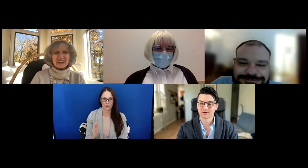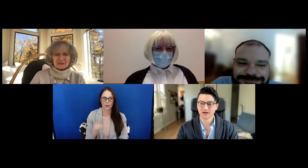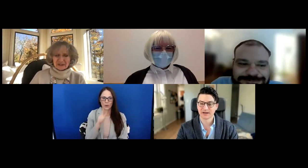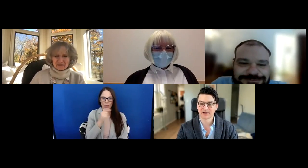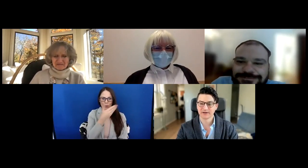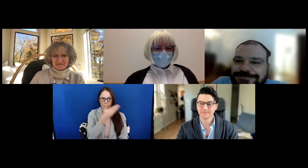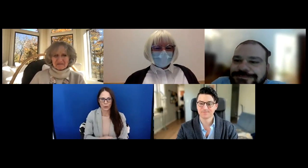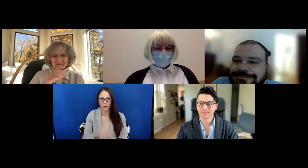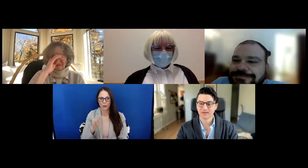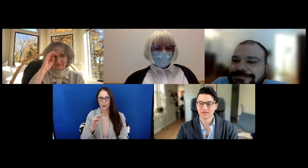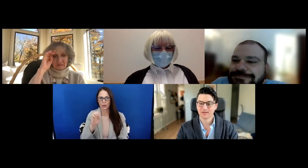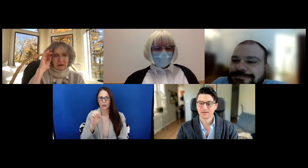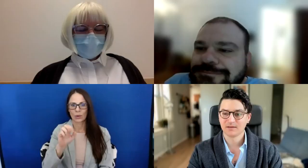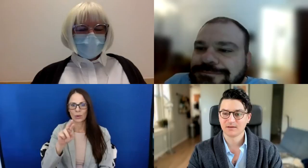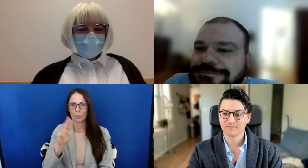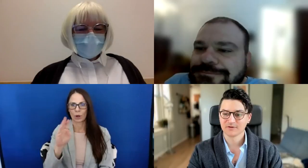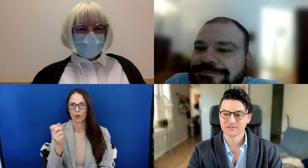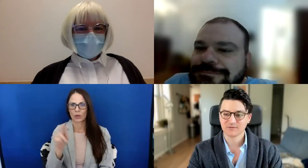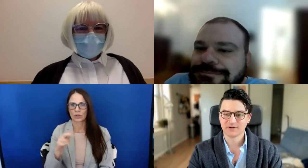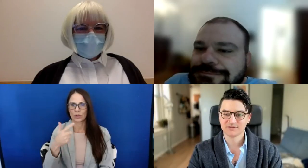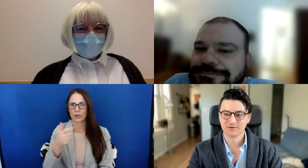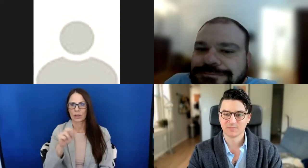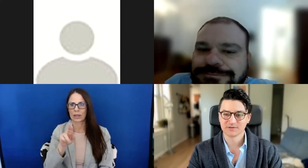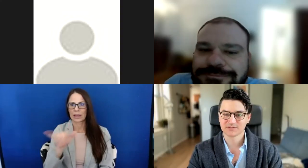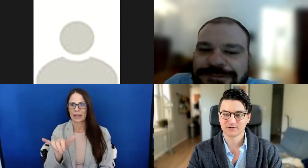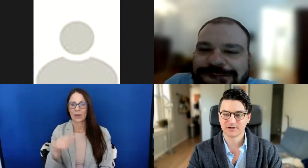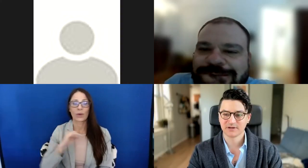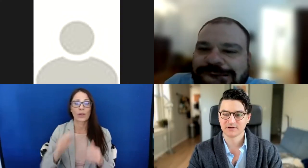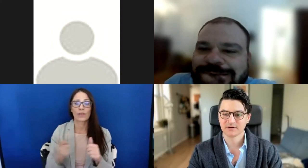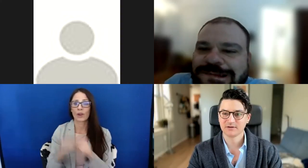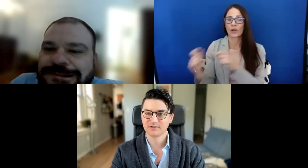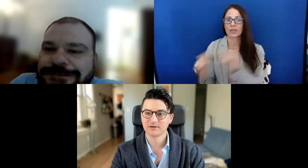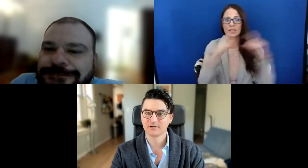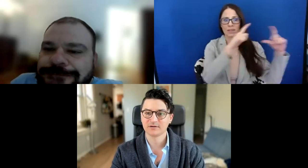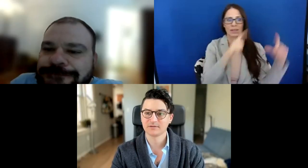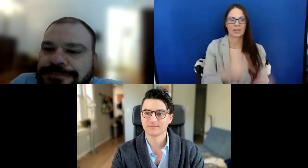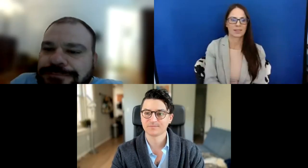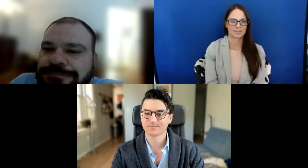Mercer Gary. First, I will get you up on the screen here.